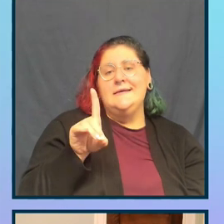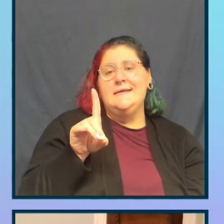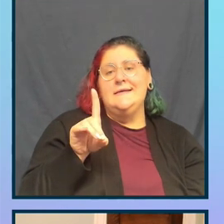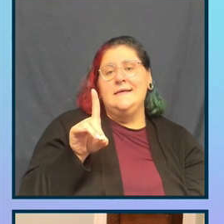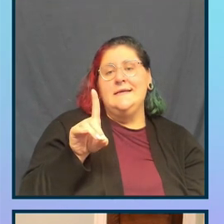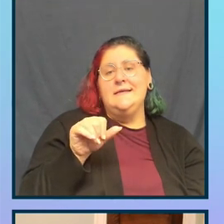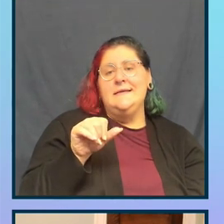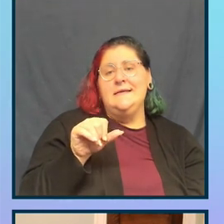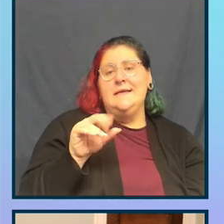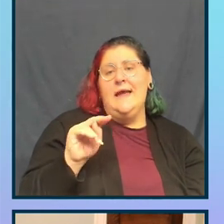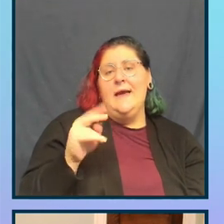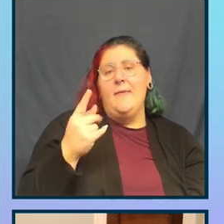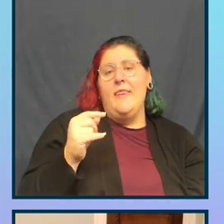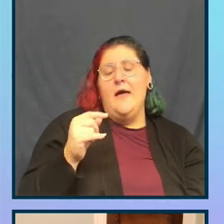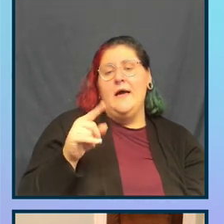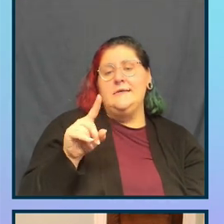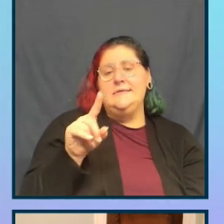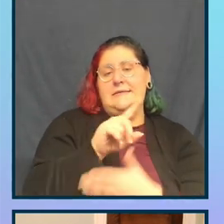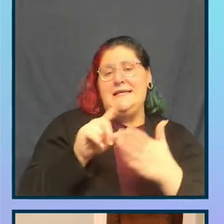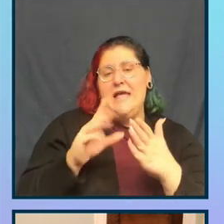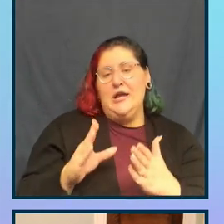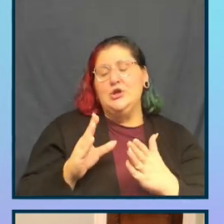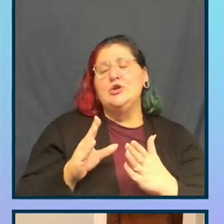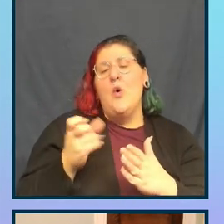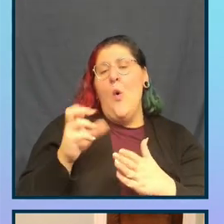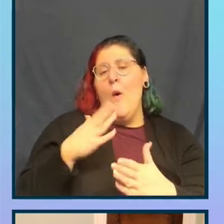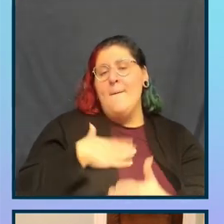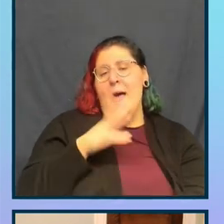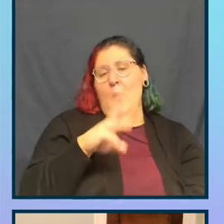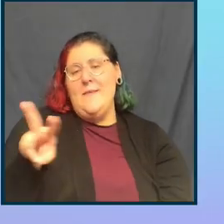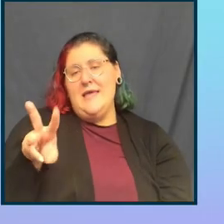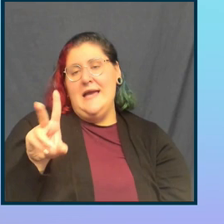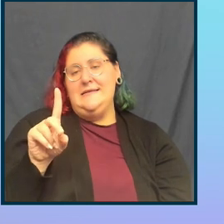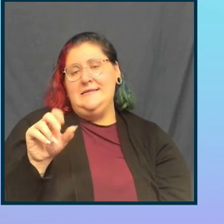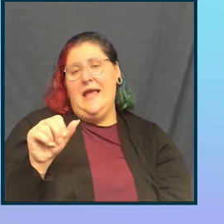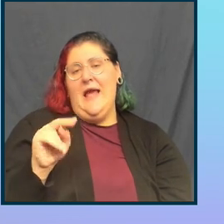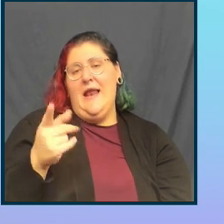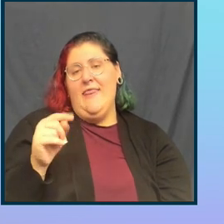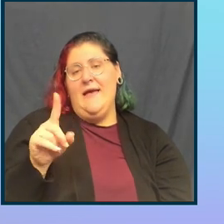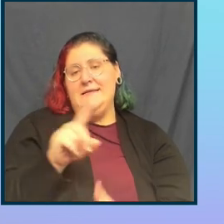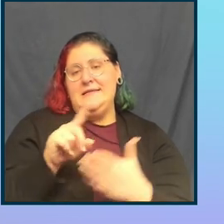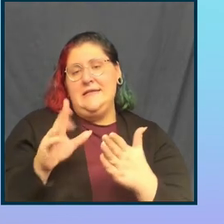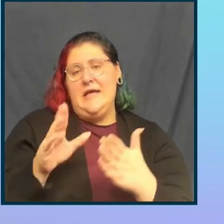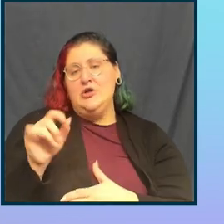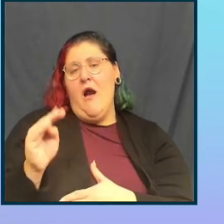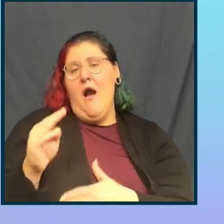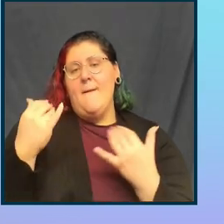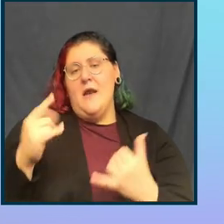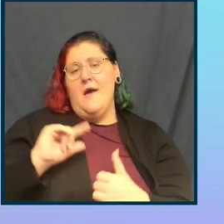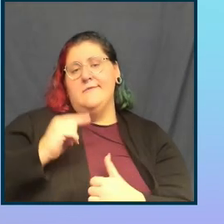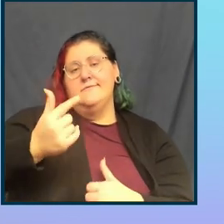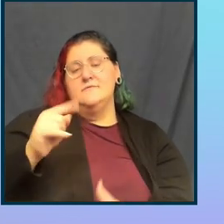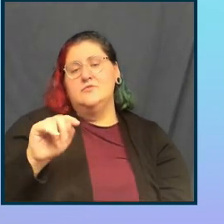and subscribe. And I will hand it back over to Travis. Awesome. Thank you so much,